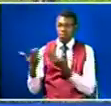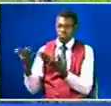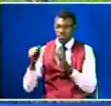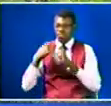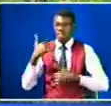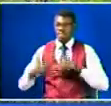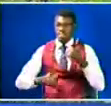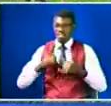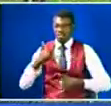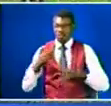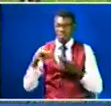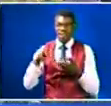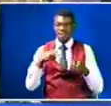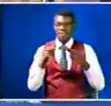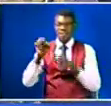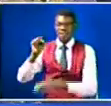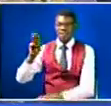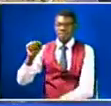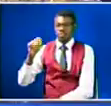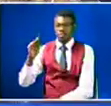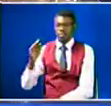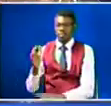tranquil course of River Swam, never to